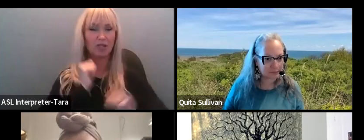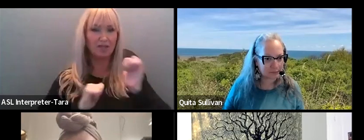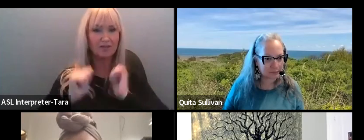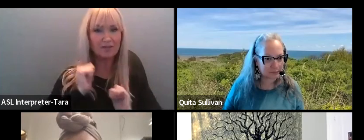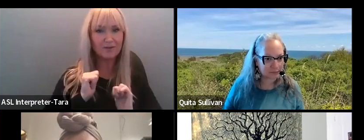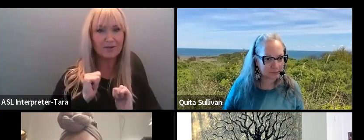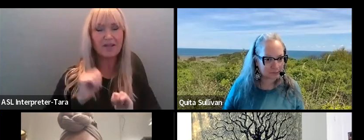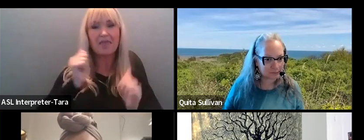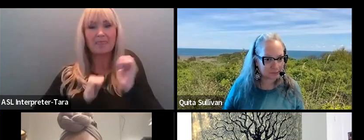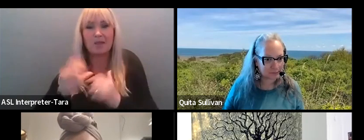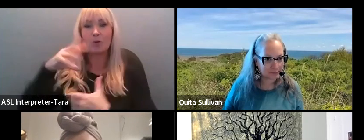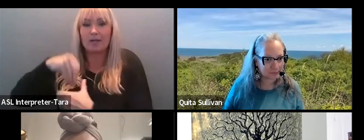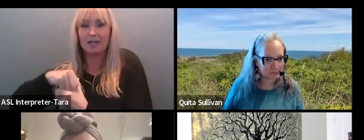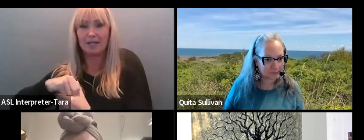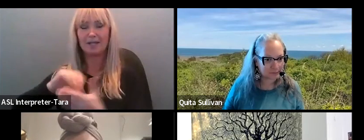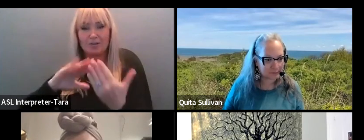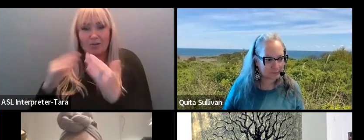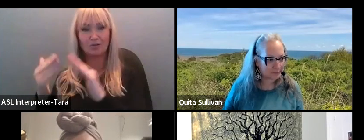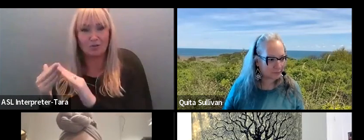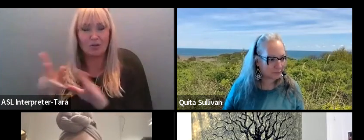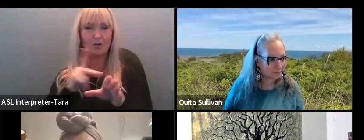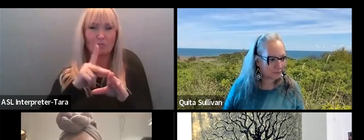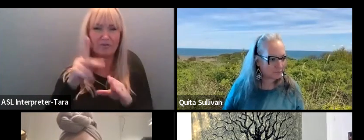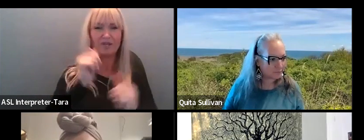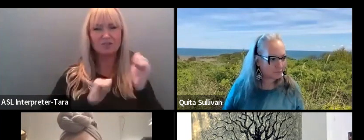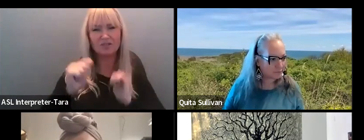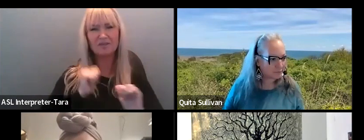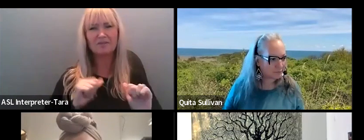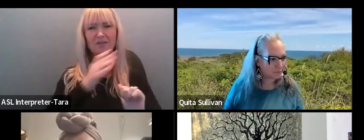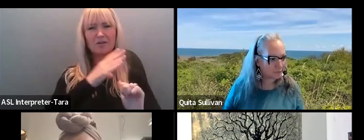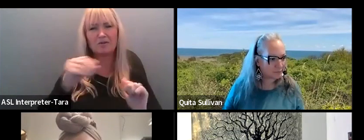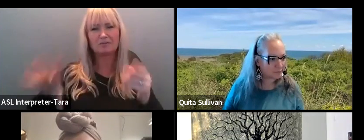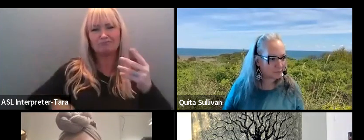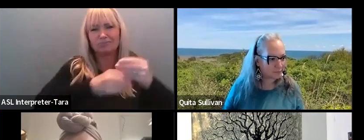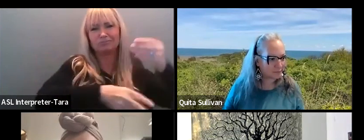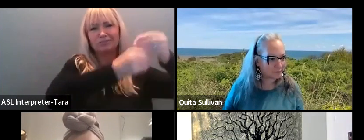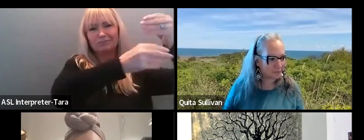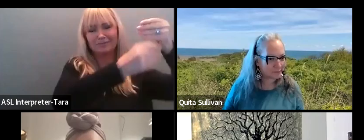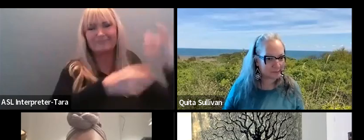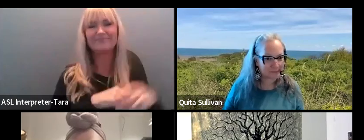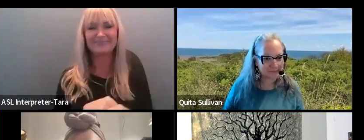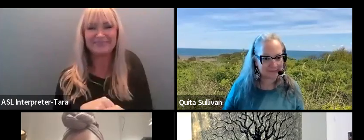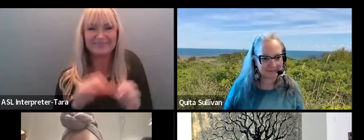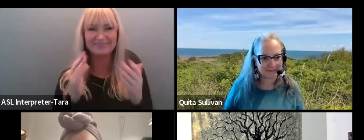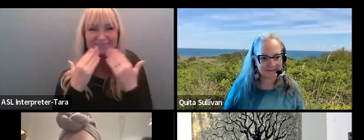theater in community, professional theater, et cetera. Thank you all.